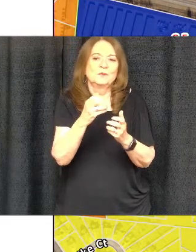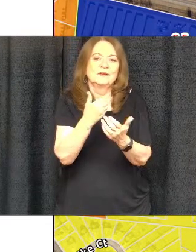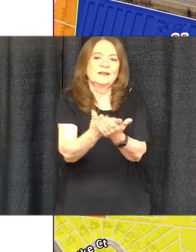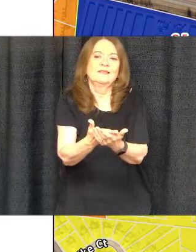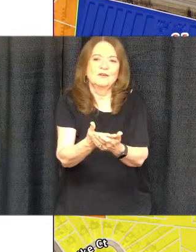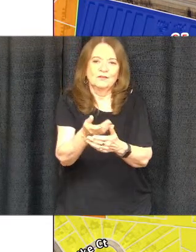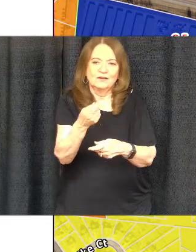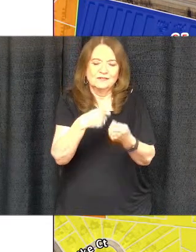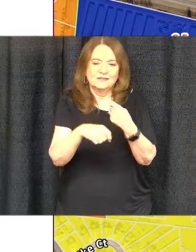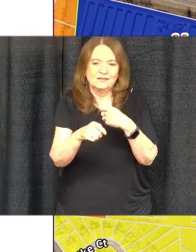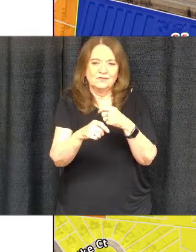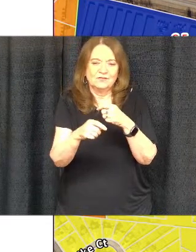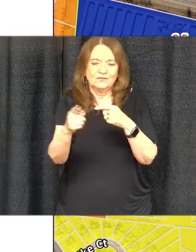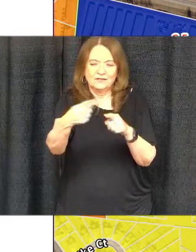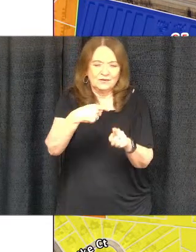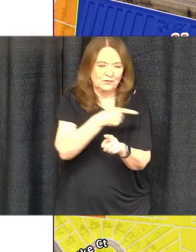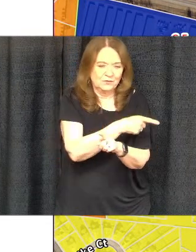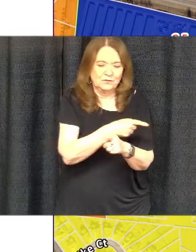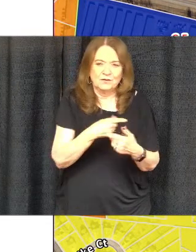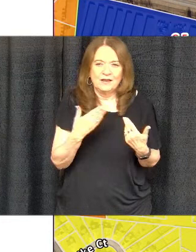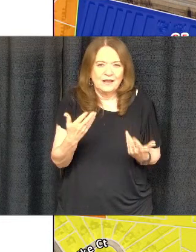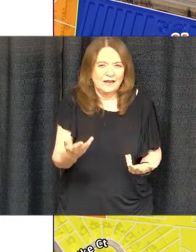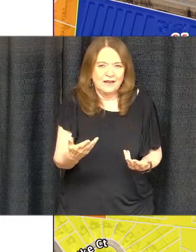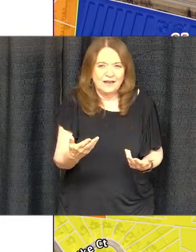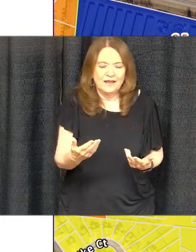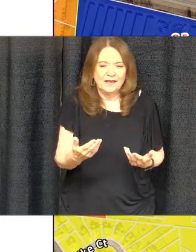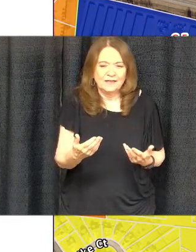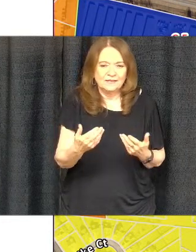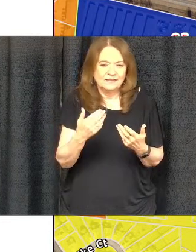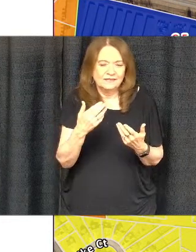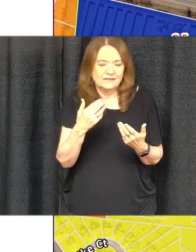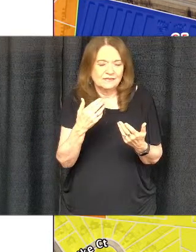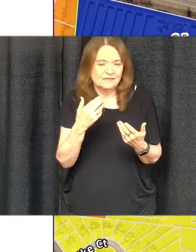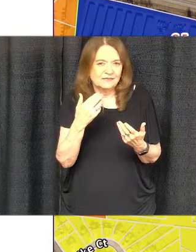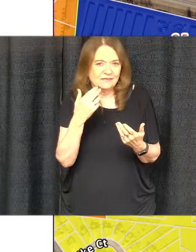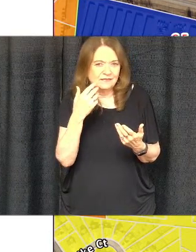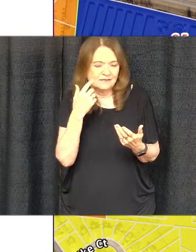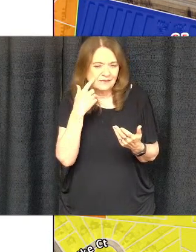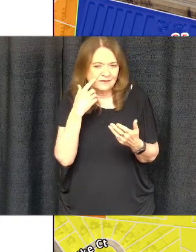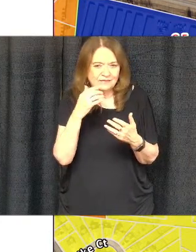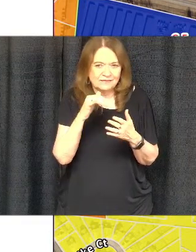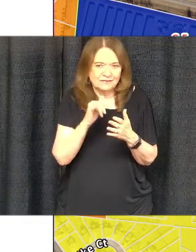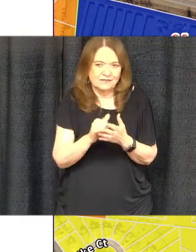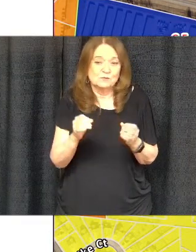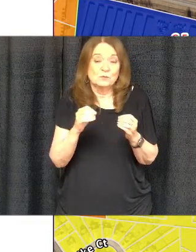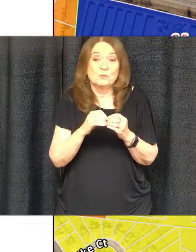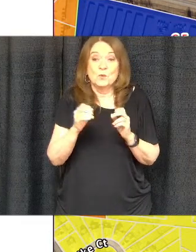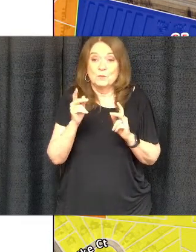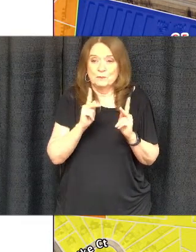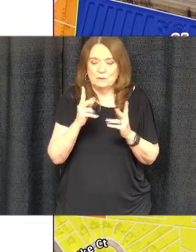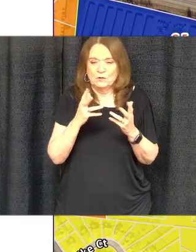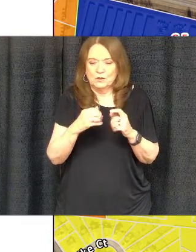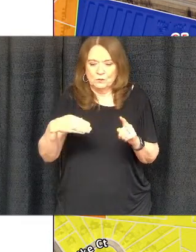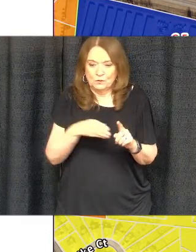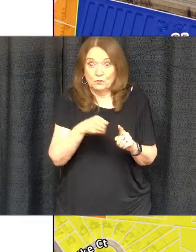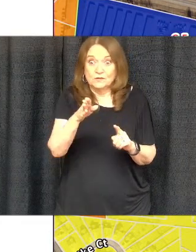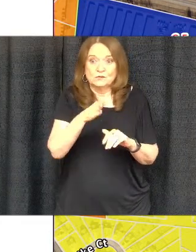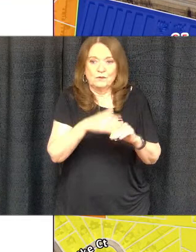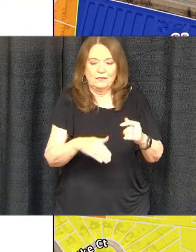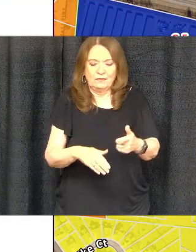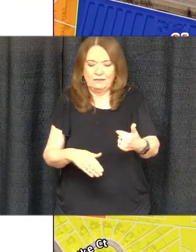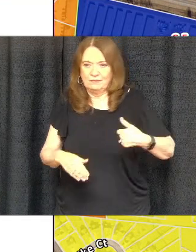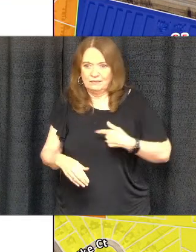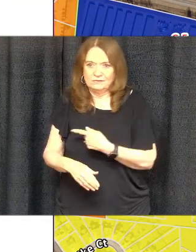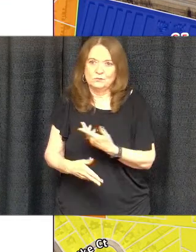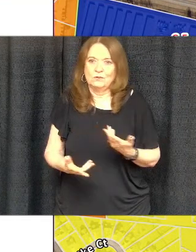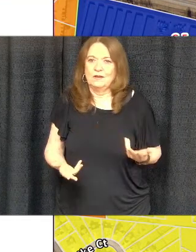cutting down. I don't know if there's much to gain getting down to Old Trenton Road down there as much as getting out to